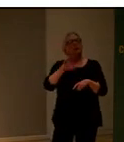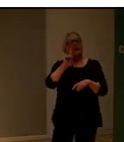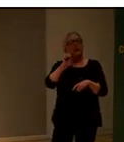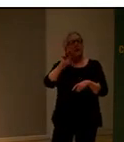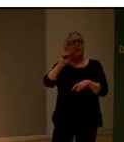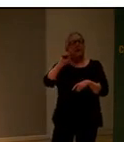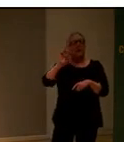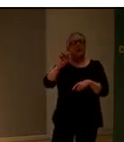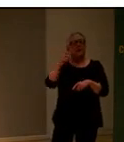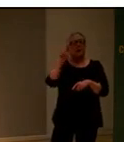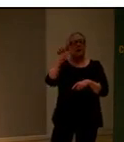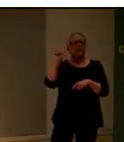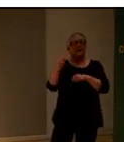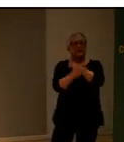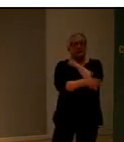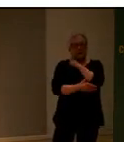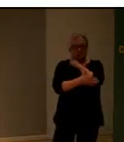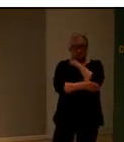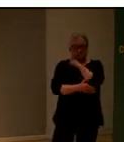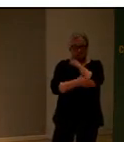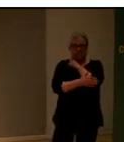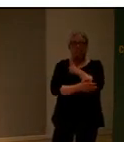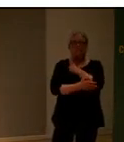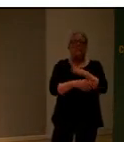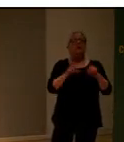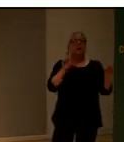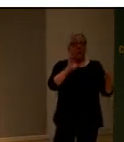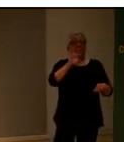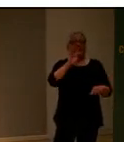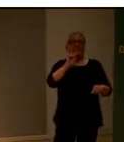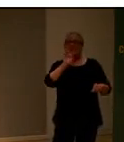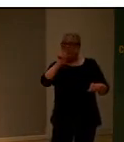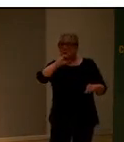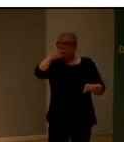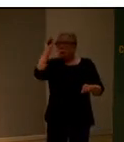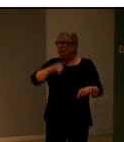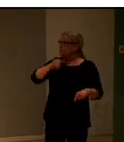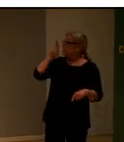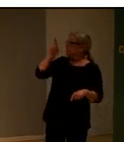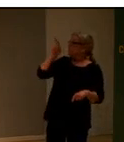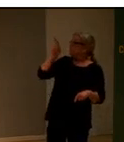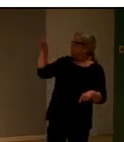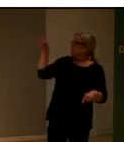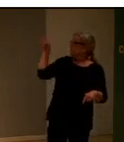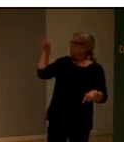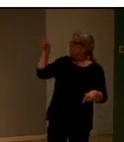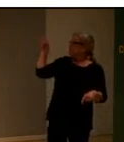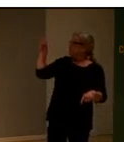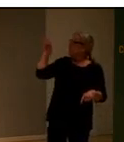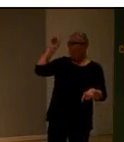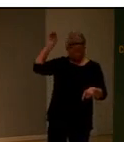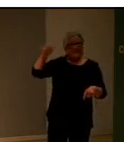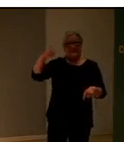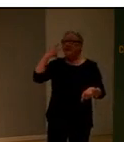Fund research into renewable energy sources, 72%. That's higher.